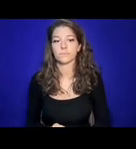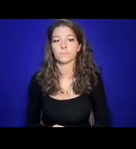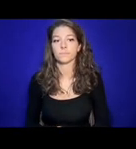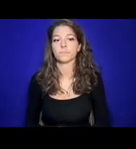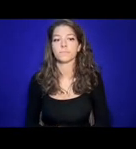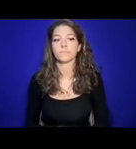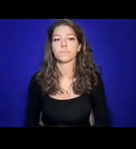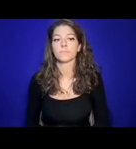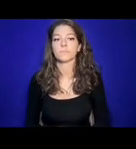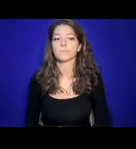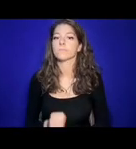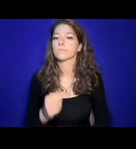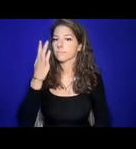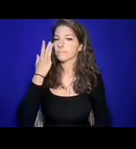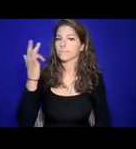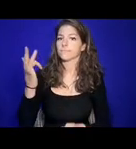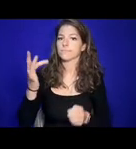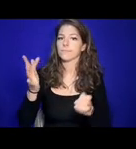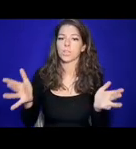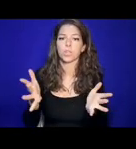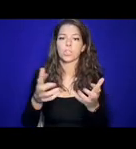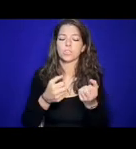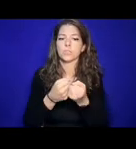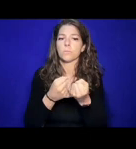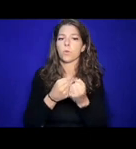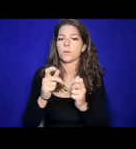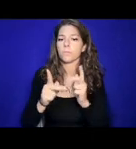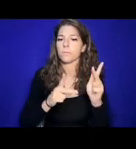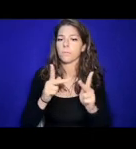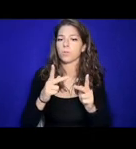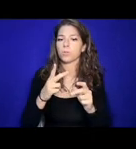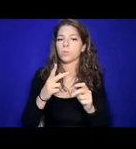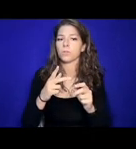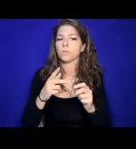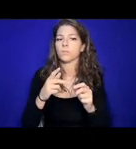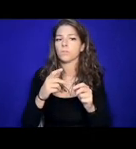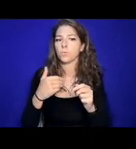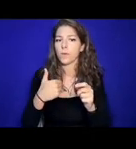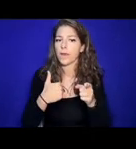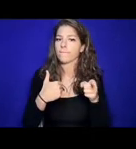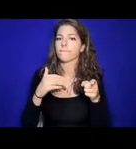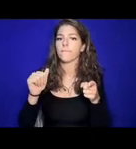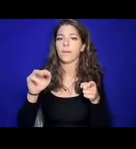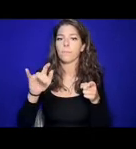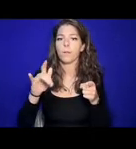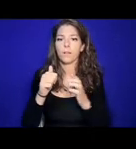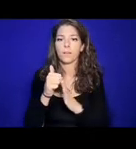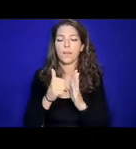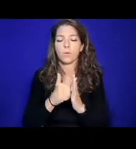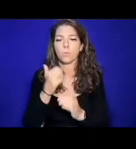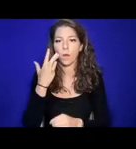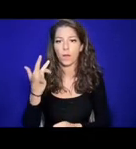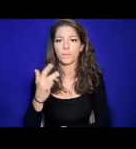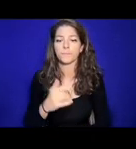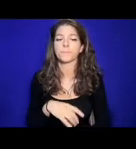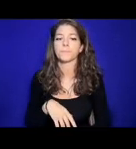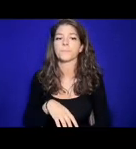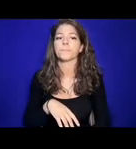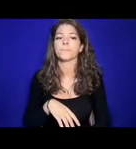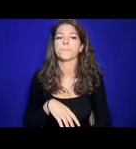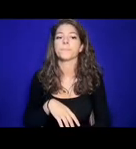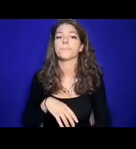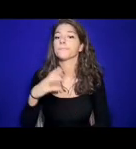Why would you encourage or support individuals who you serve to have an ABLE account? The